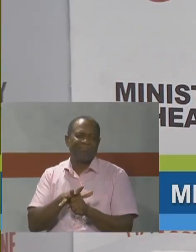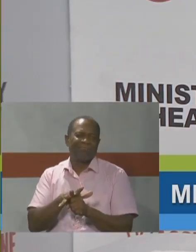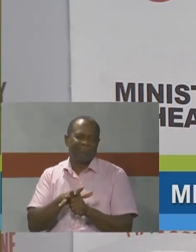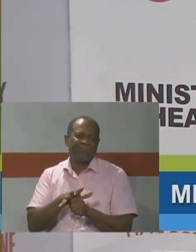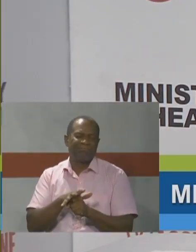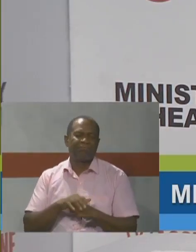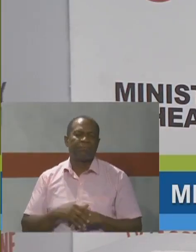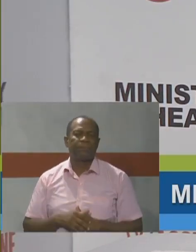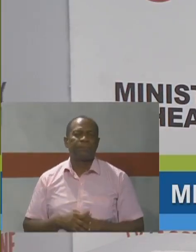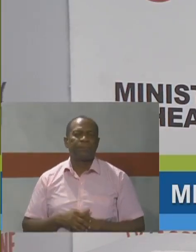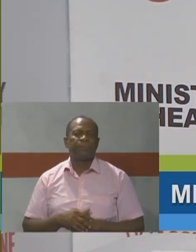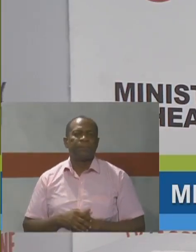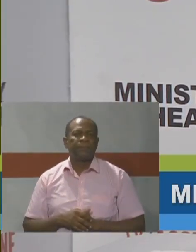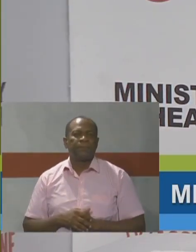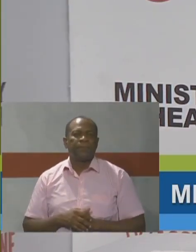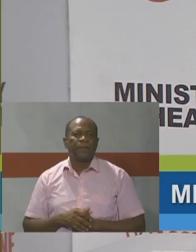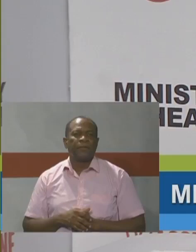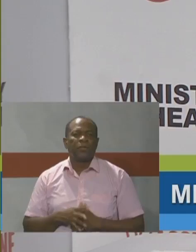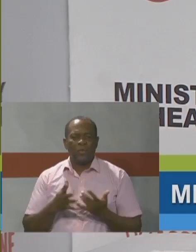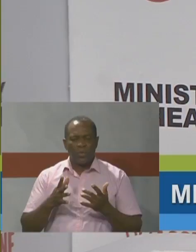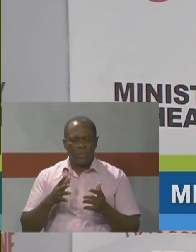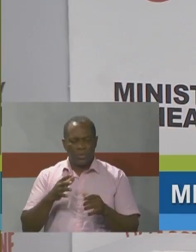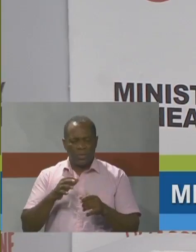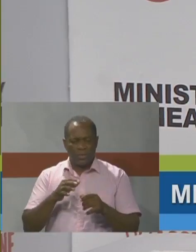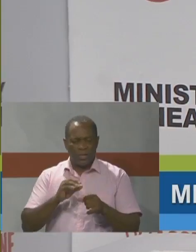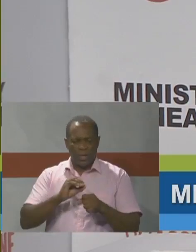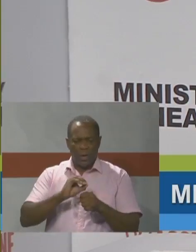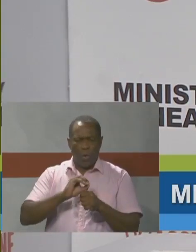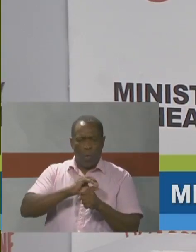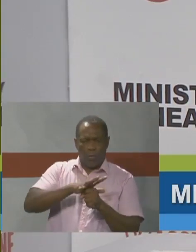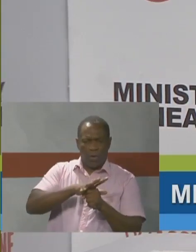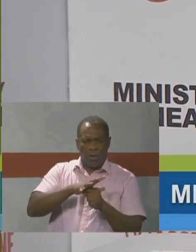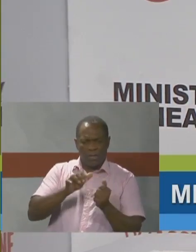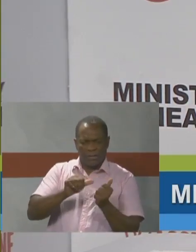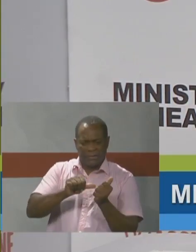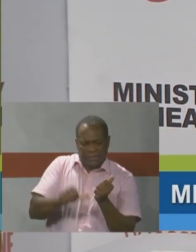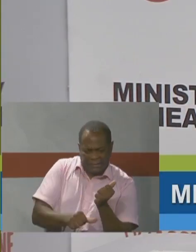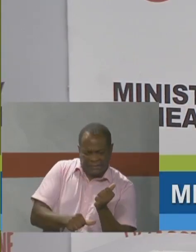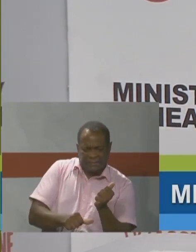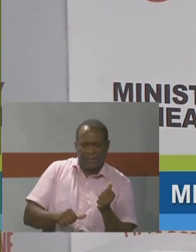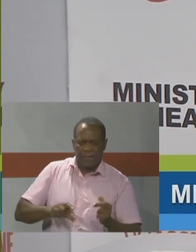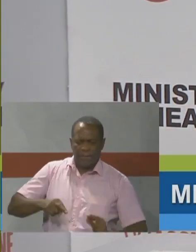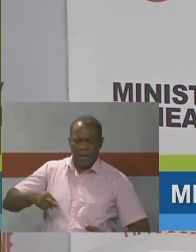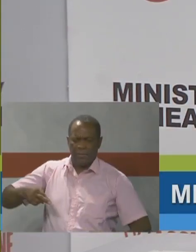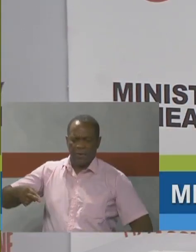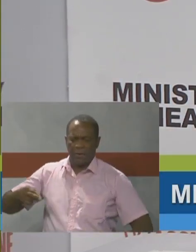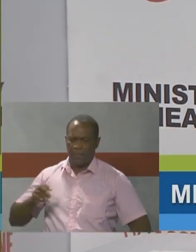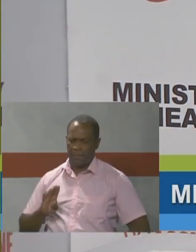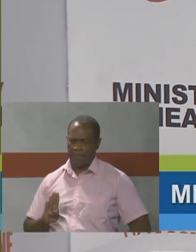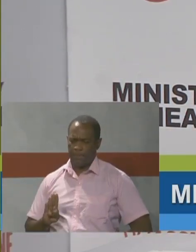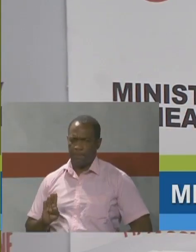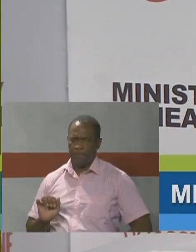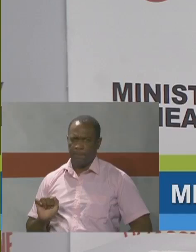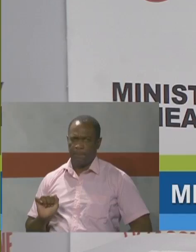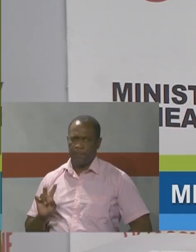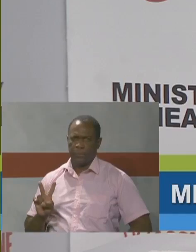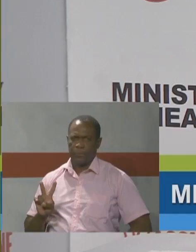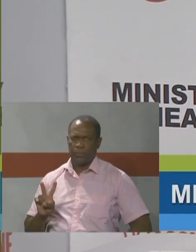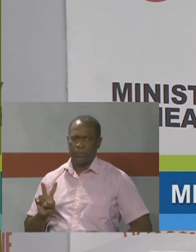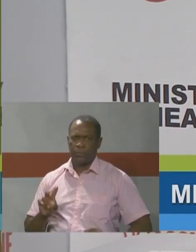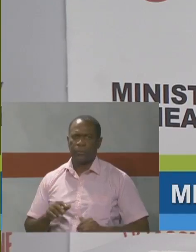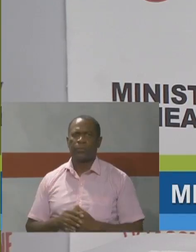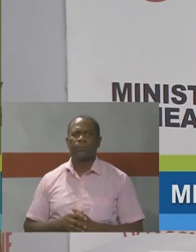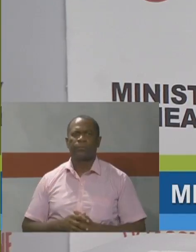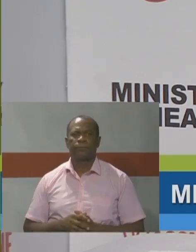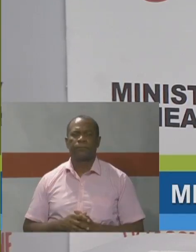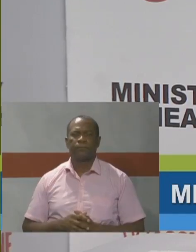of Omicron, which we actually have as our most dominant variant in the country. So we're treating it as such. In terms